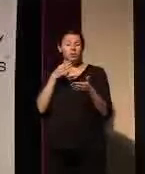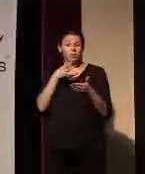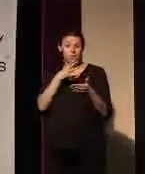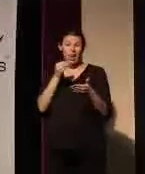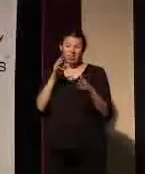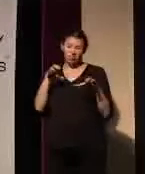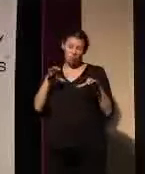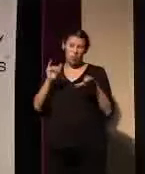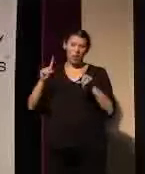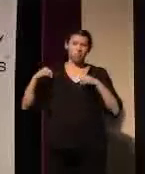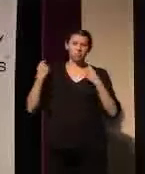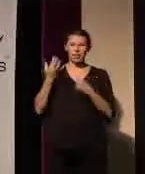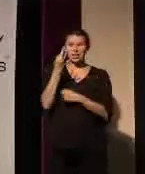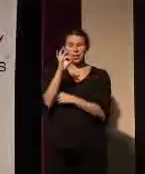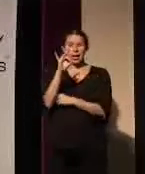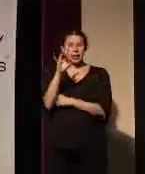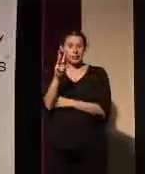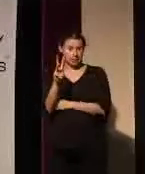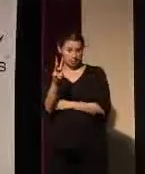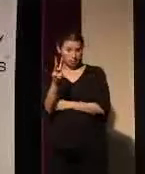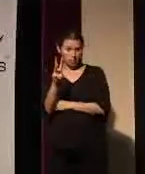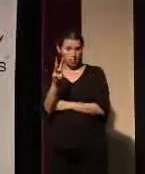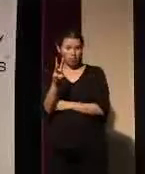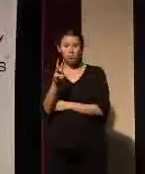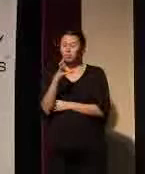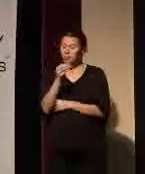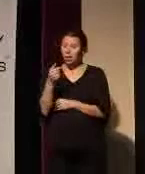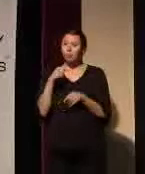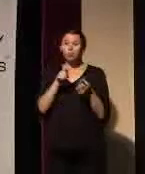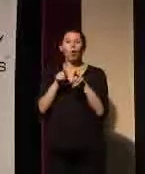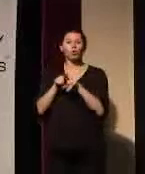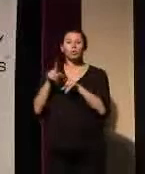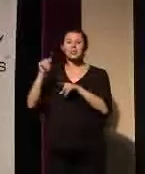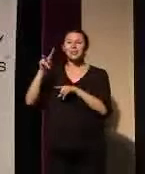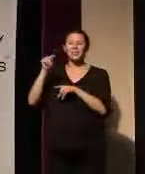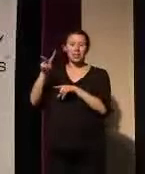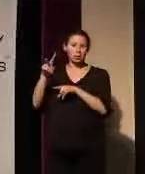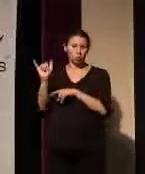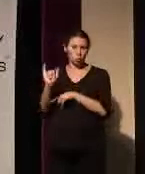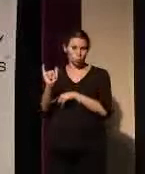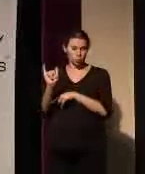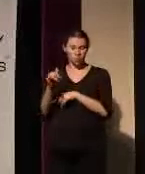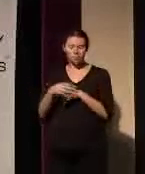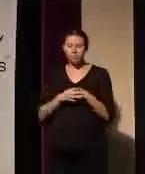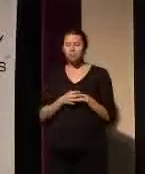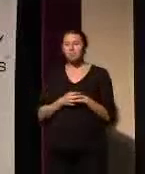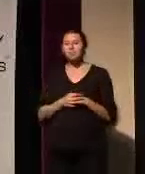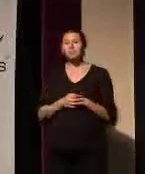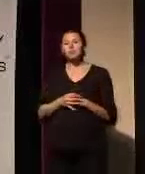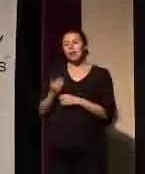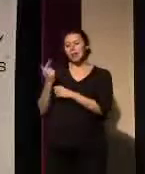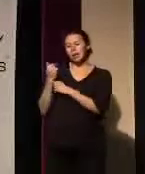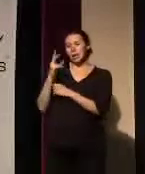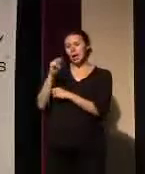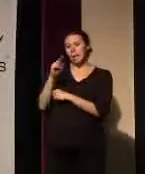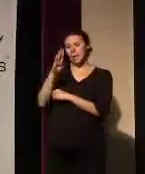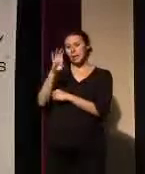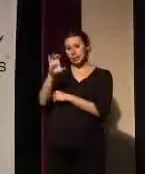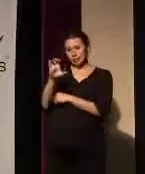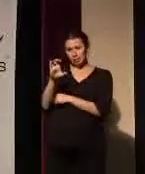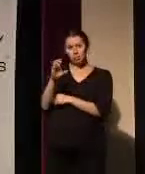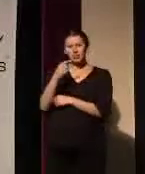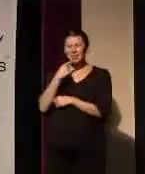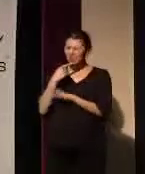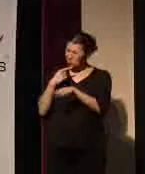also do a lot of television, as Marcia indicated. Last year, NBC News asked me to cover the George